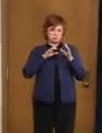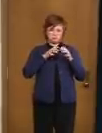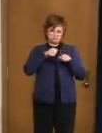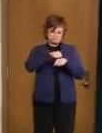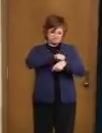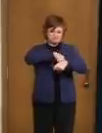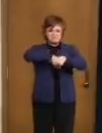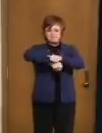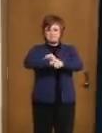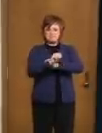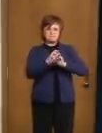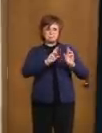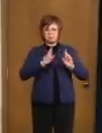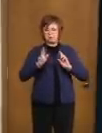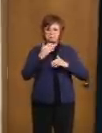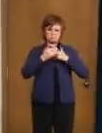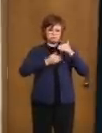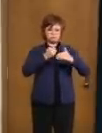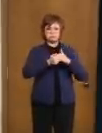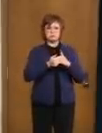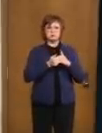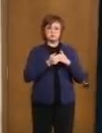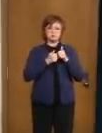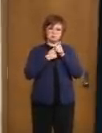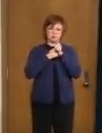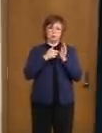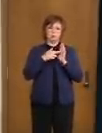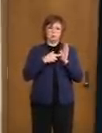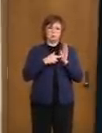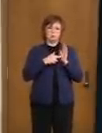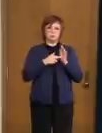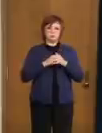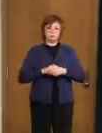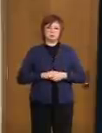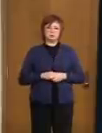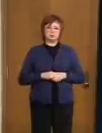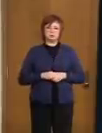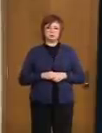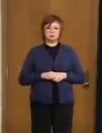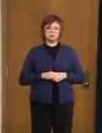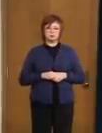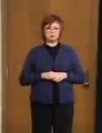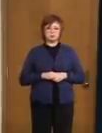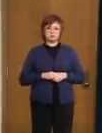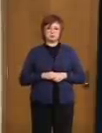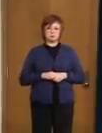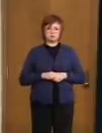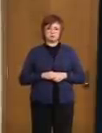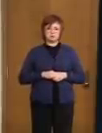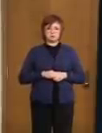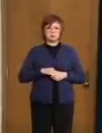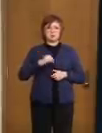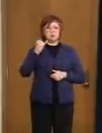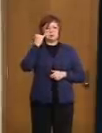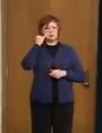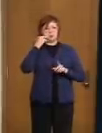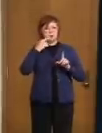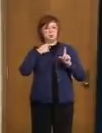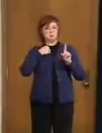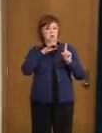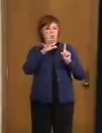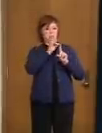from now. And again, it's actually, if you were in contact of a case, obviously you have to isolate for 2 weeks. If